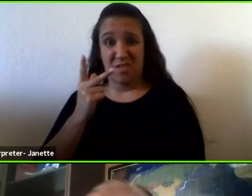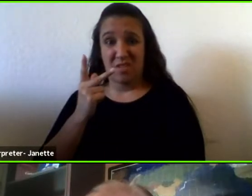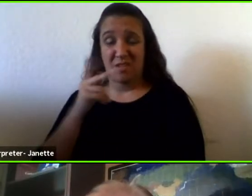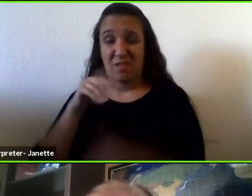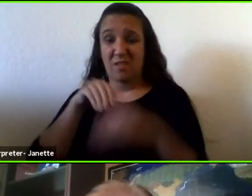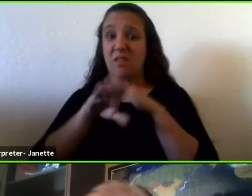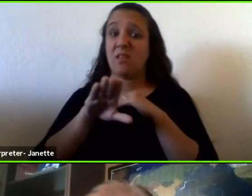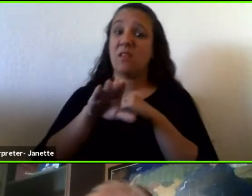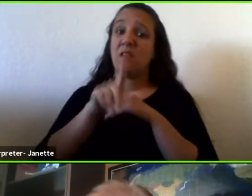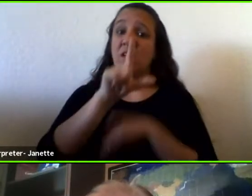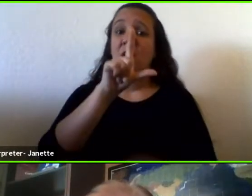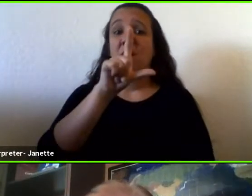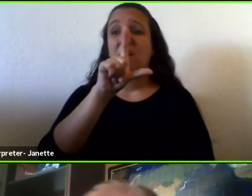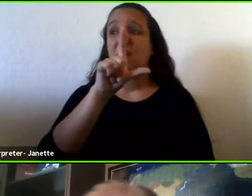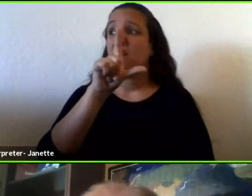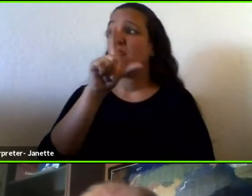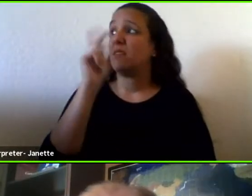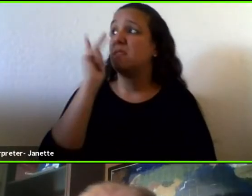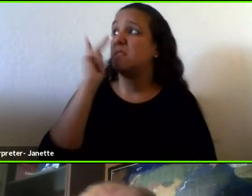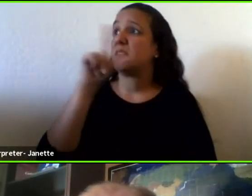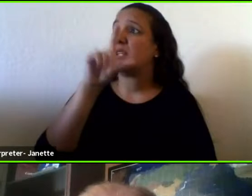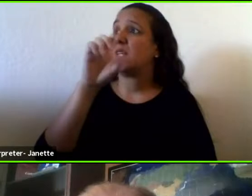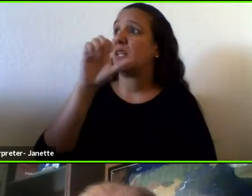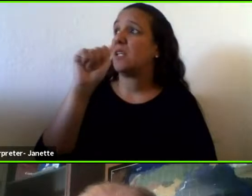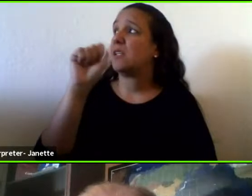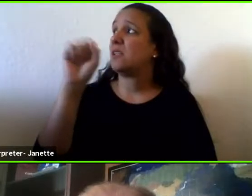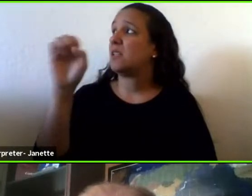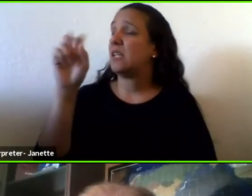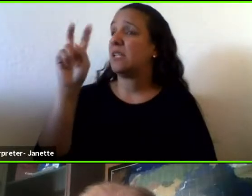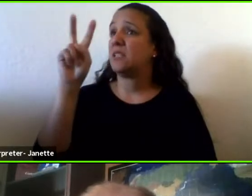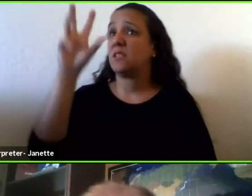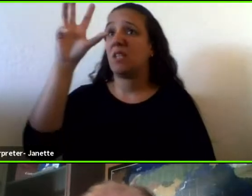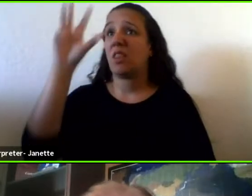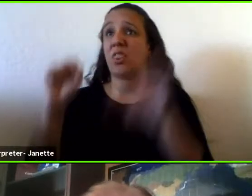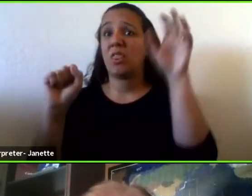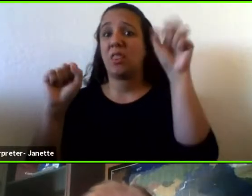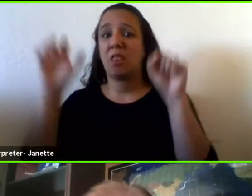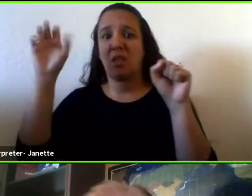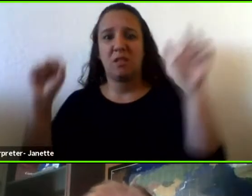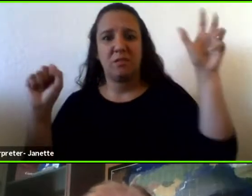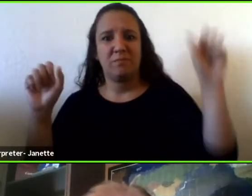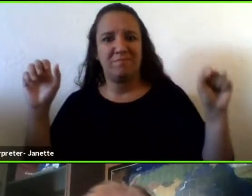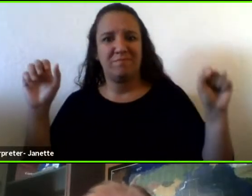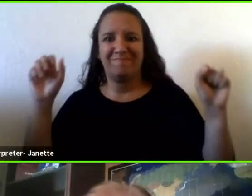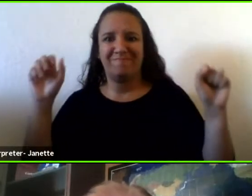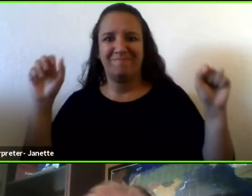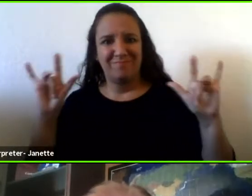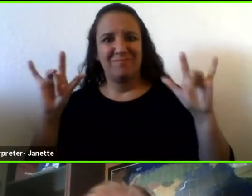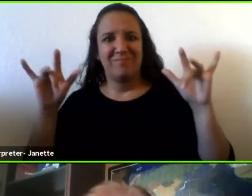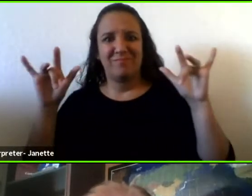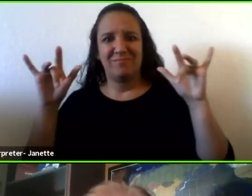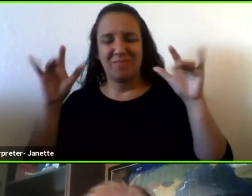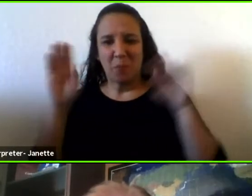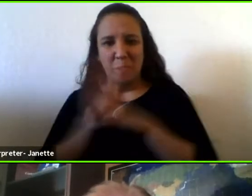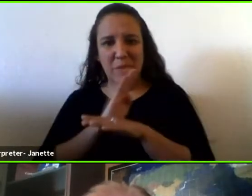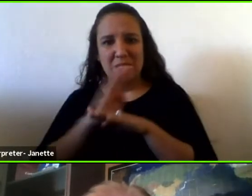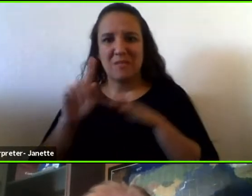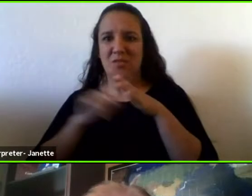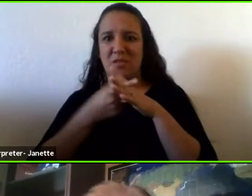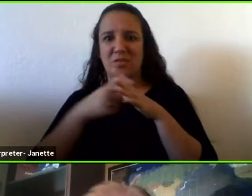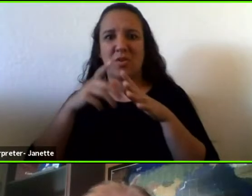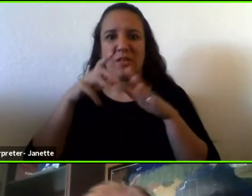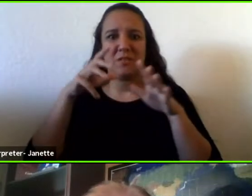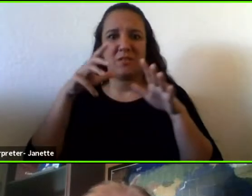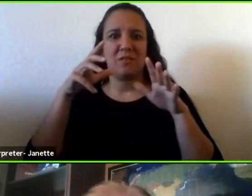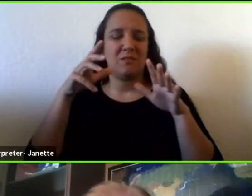lease, lease, lease, lease, because unfortunately businesses started closing down. So I think that as a community, we need